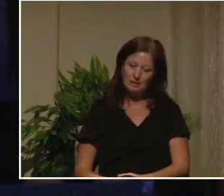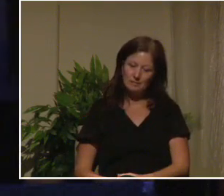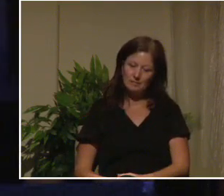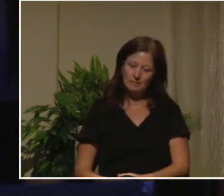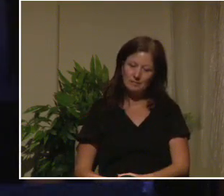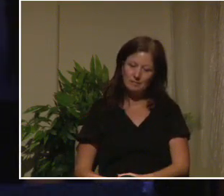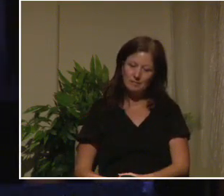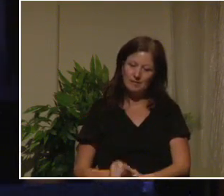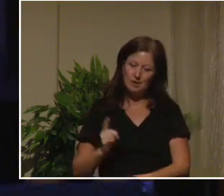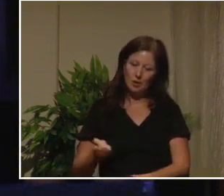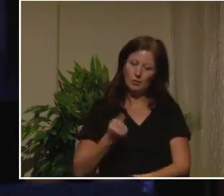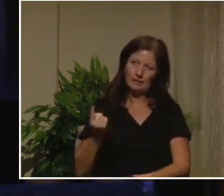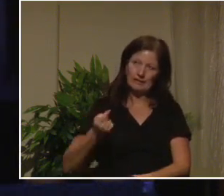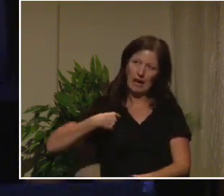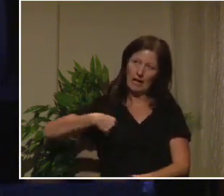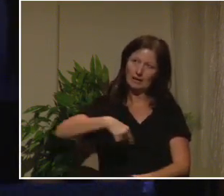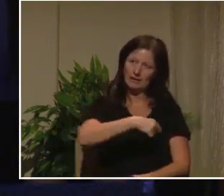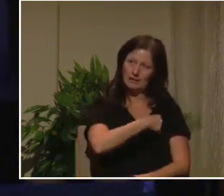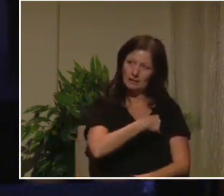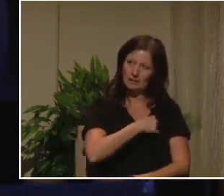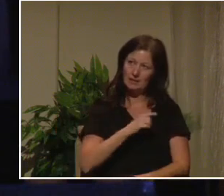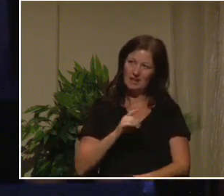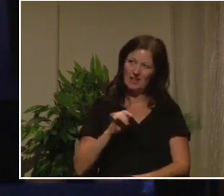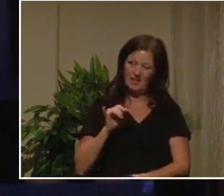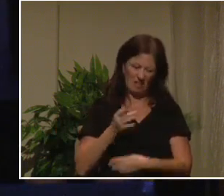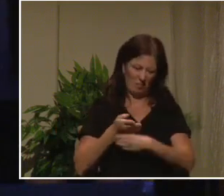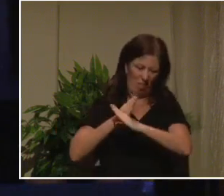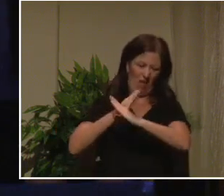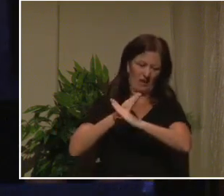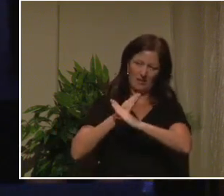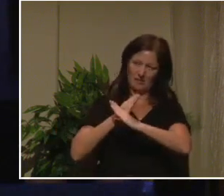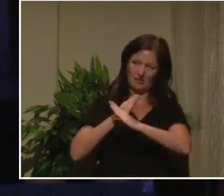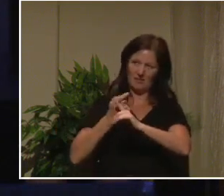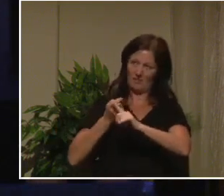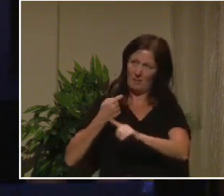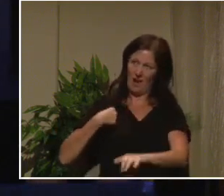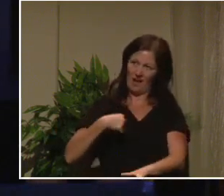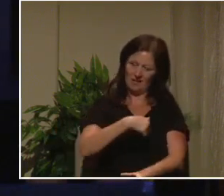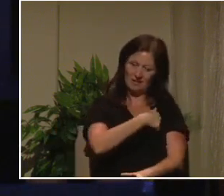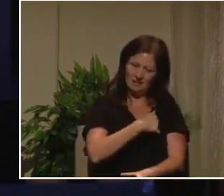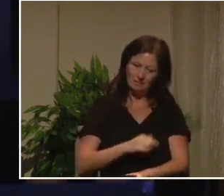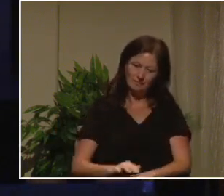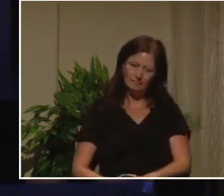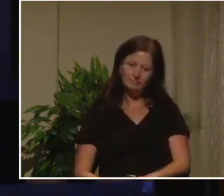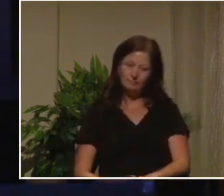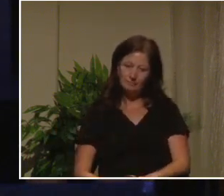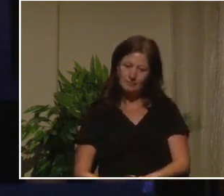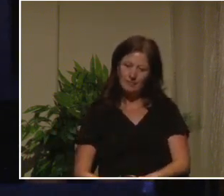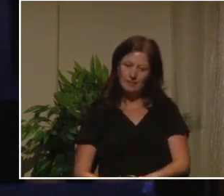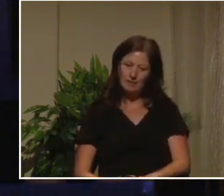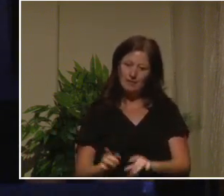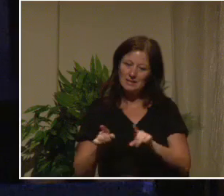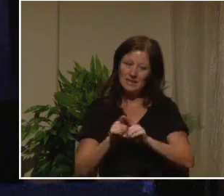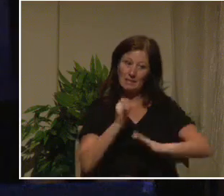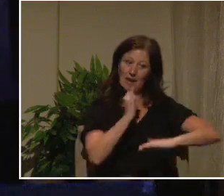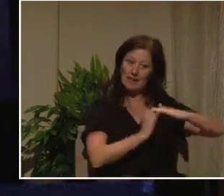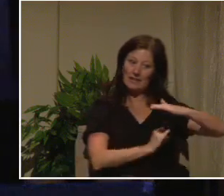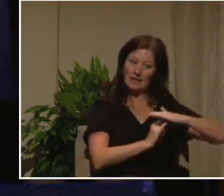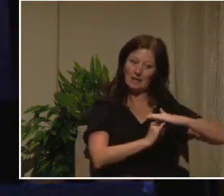And so we pray in your mercy, give us a vision like you gave Isaiah and draw us close to